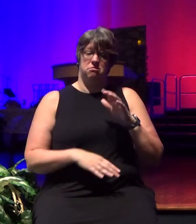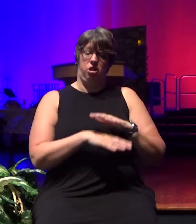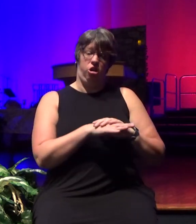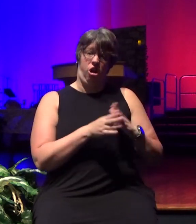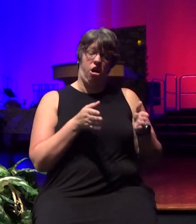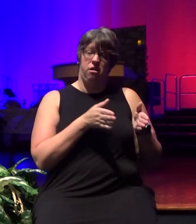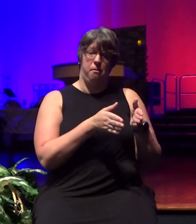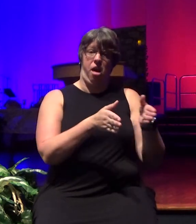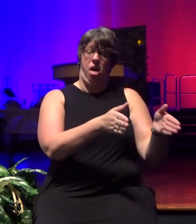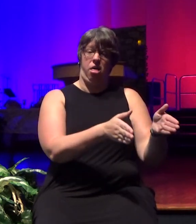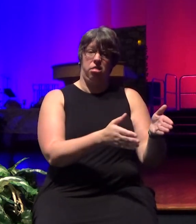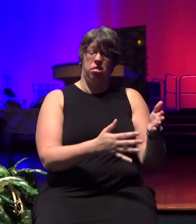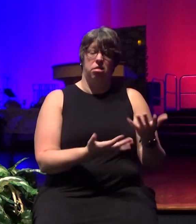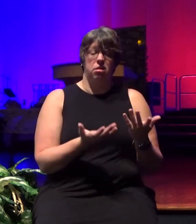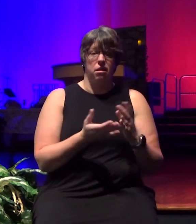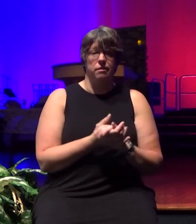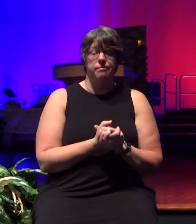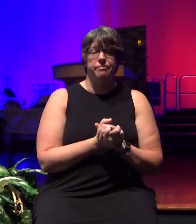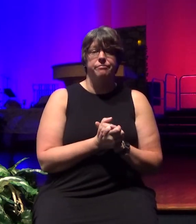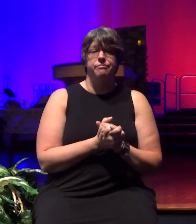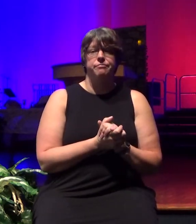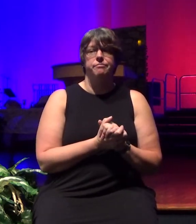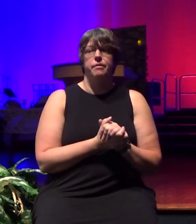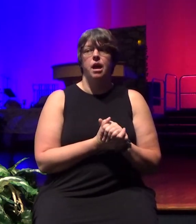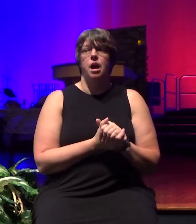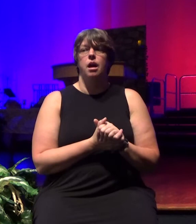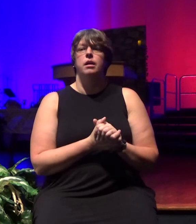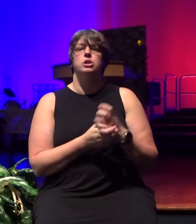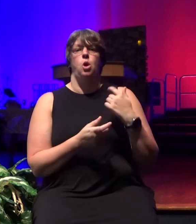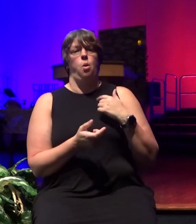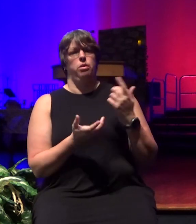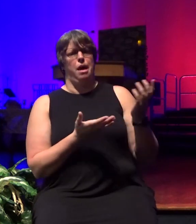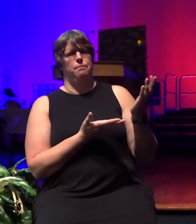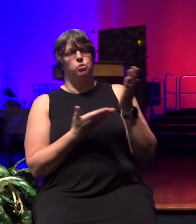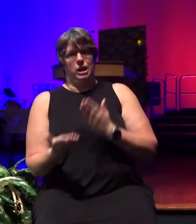And that which brings me to the final thing I want to deal with, and that is the great